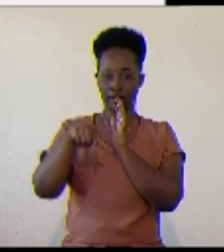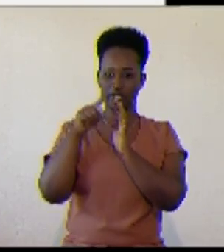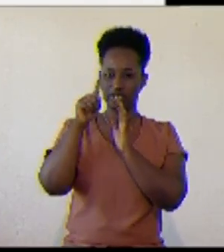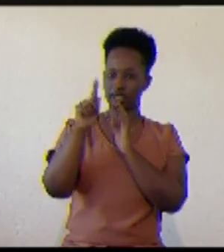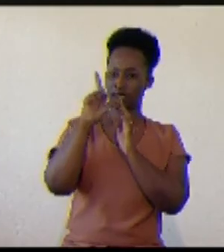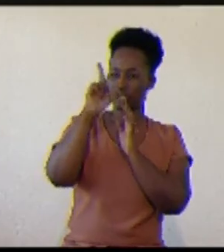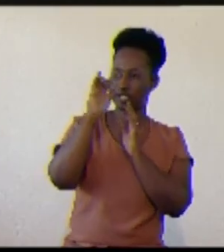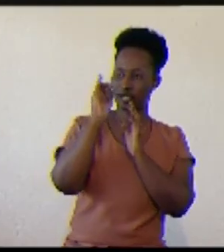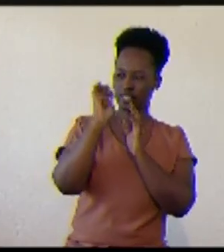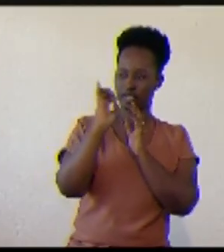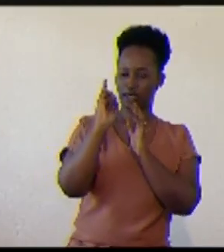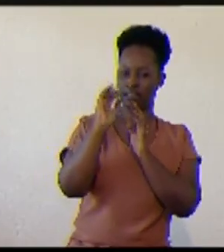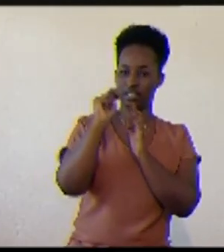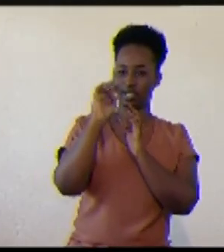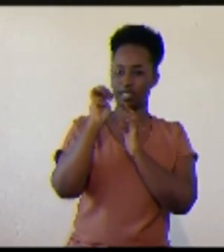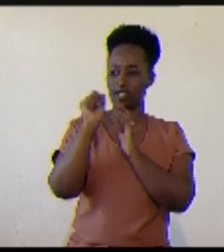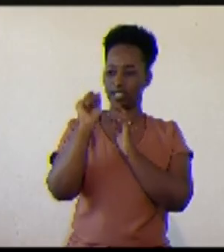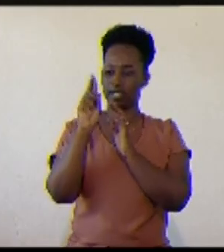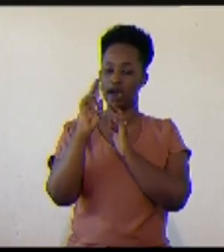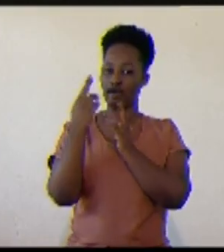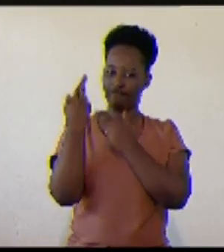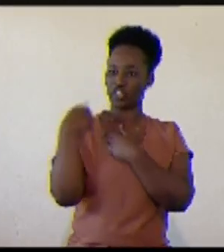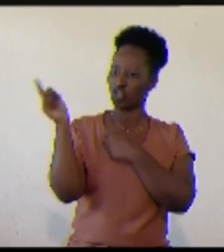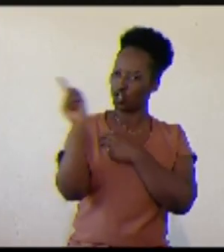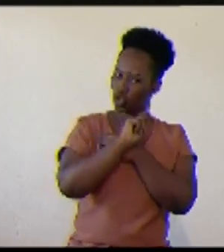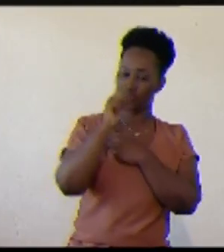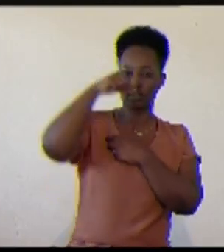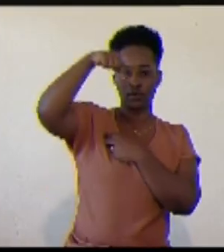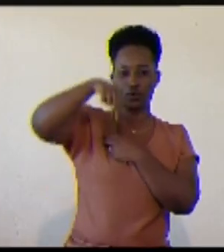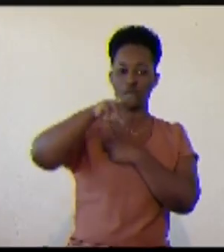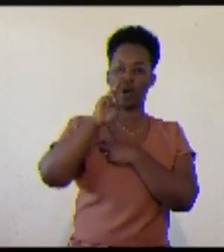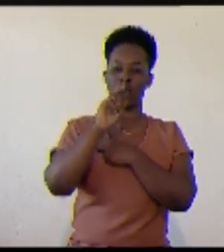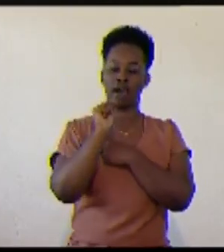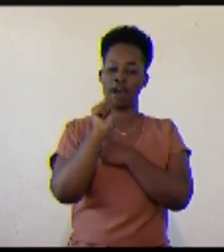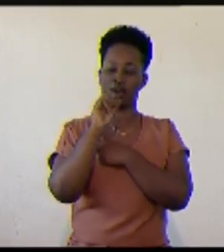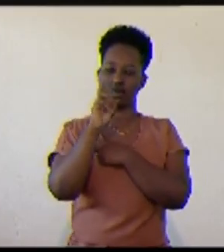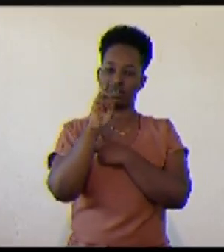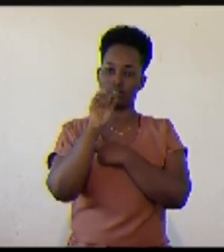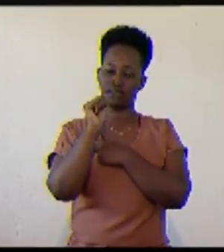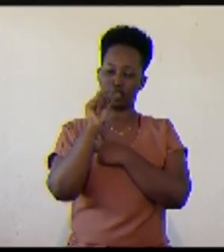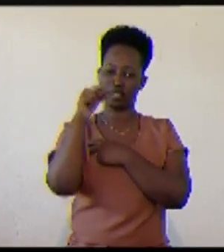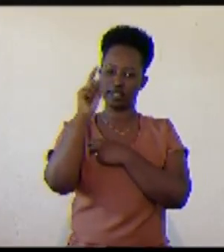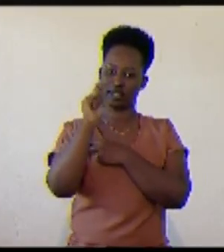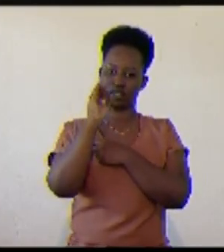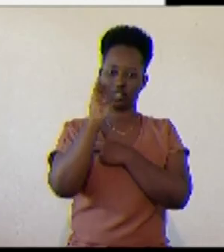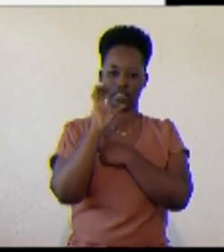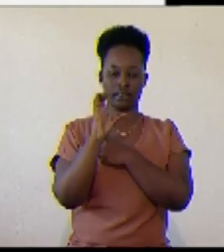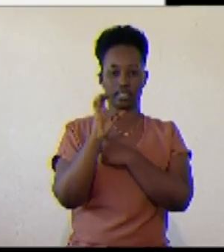demand function. It is not quadratic. A quadratic function has degree 2, then and